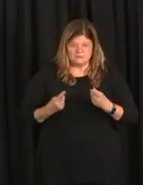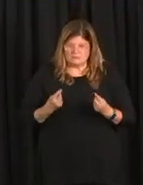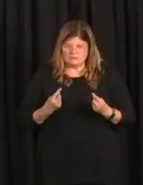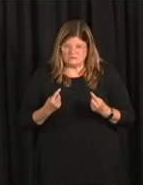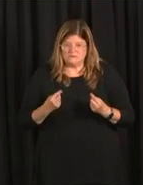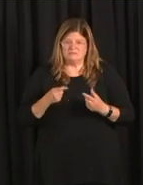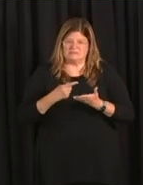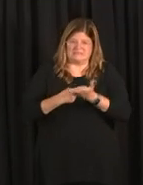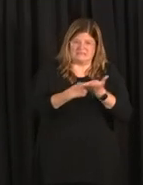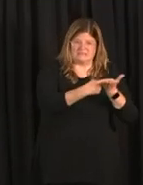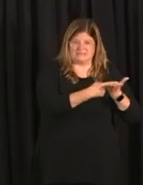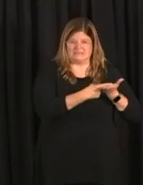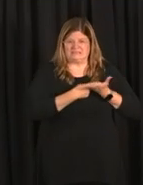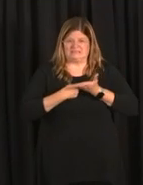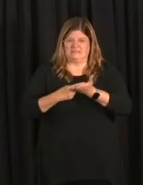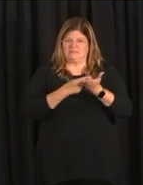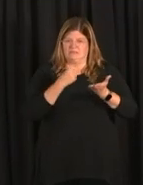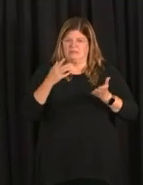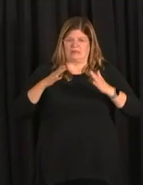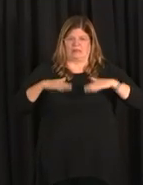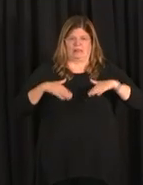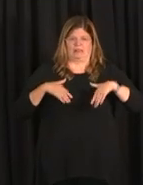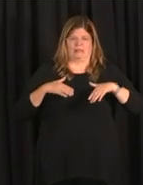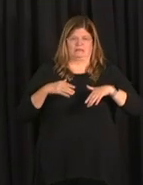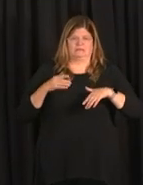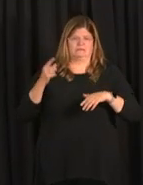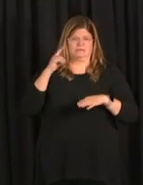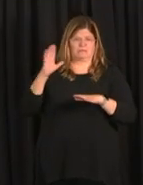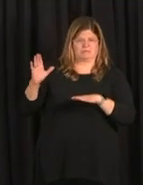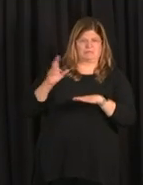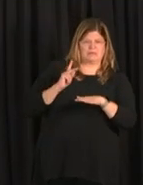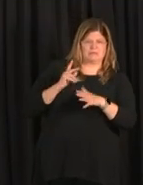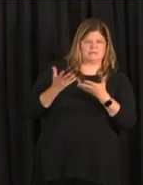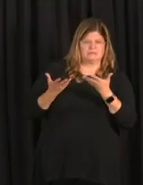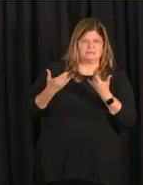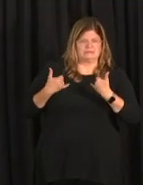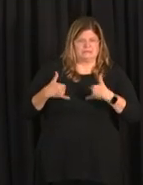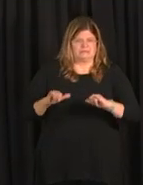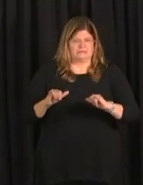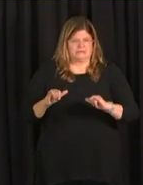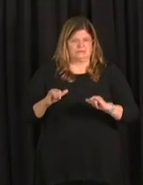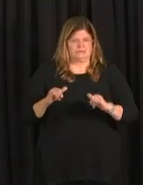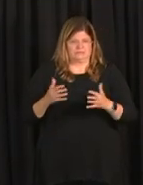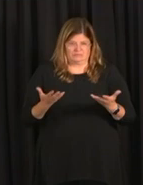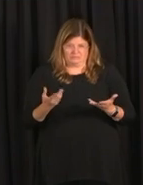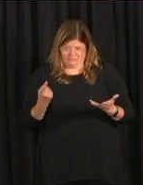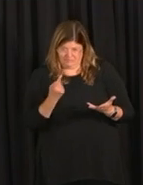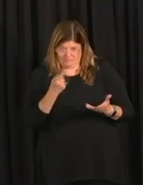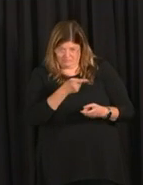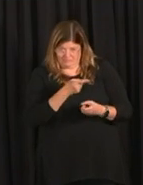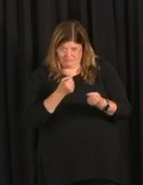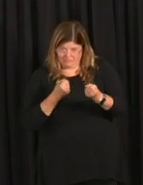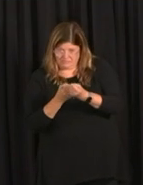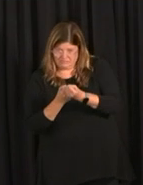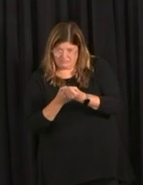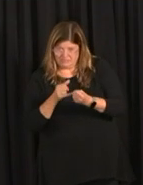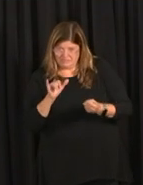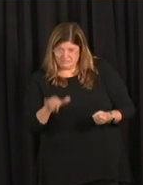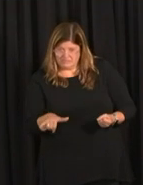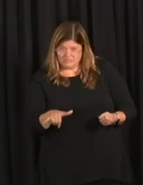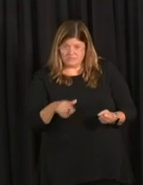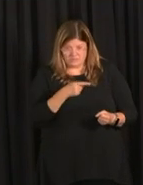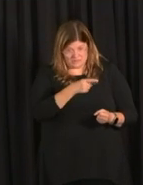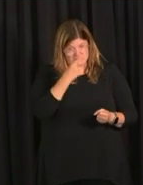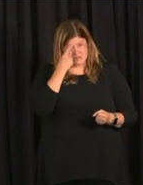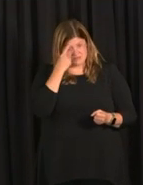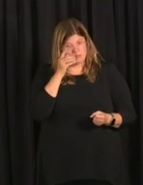council members, but they have not heard back from your office at all. And I'm just wondering, is this something that you support? And do you